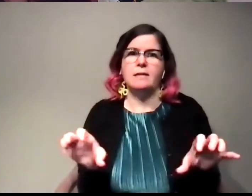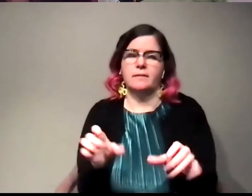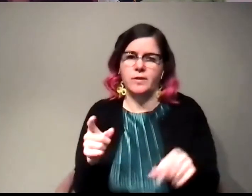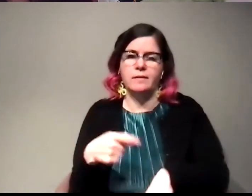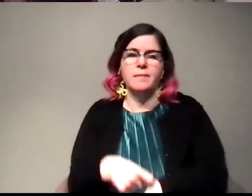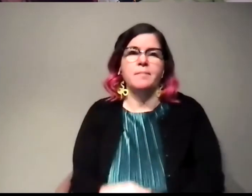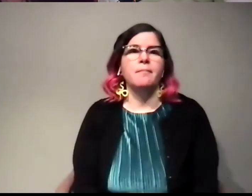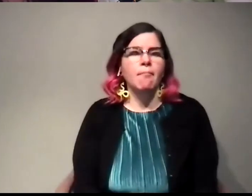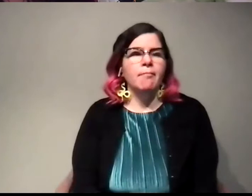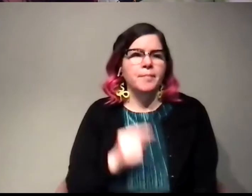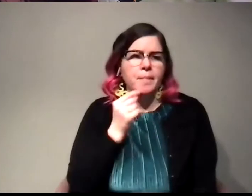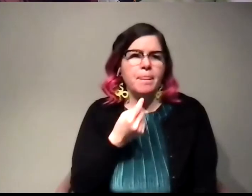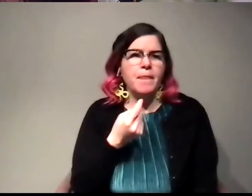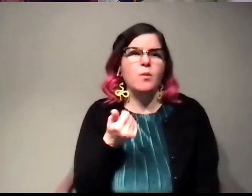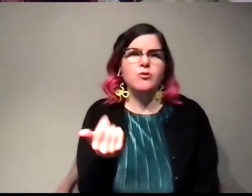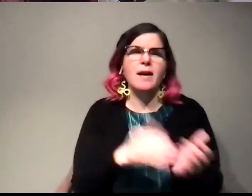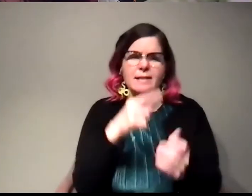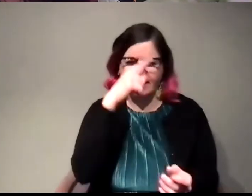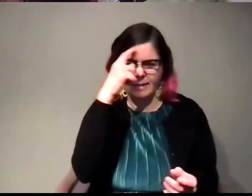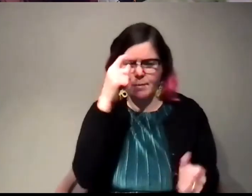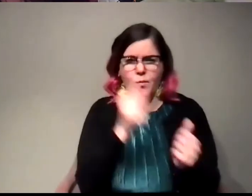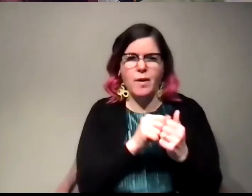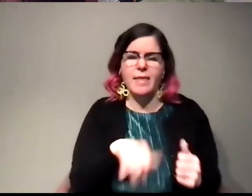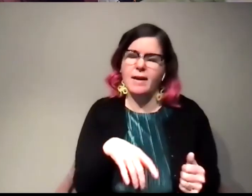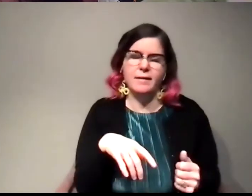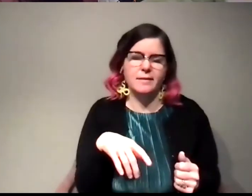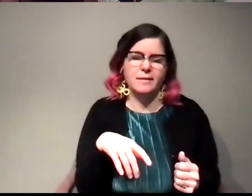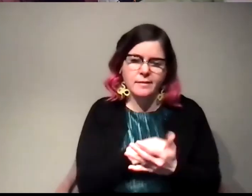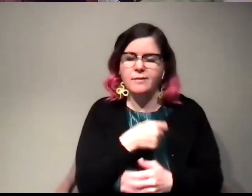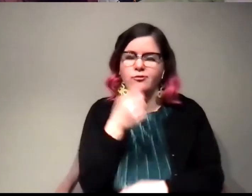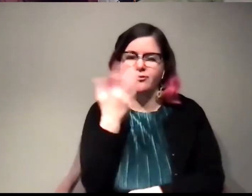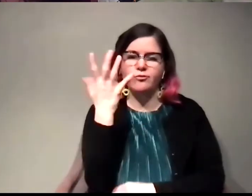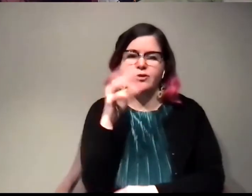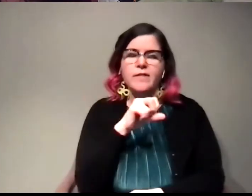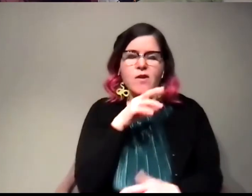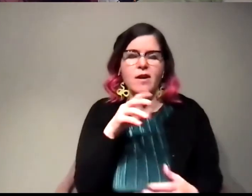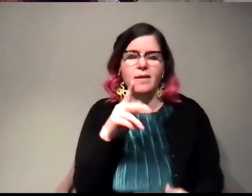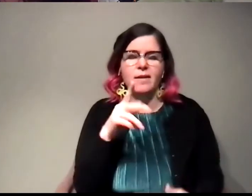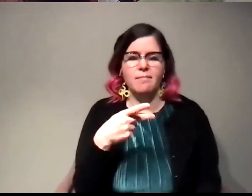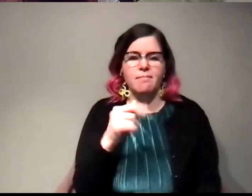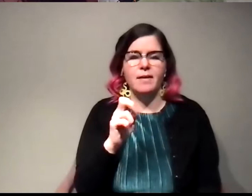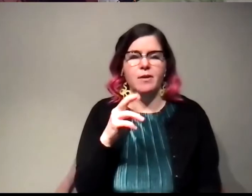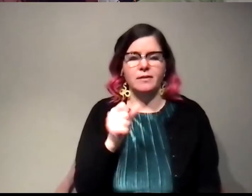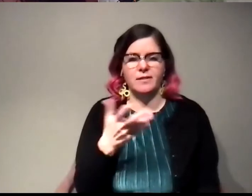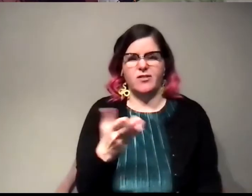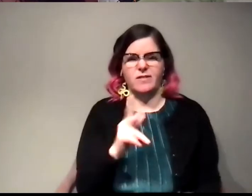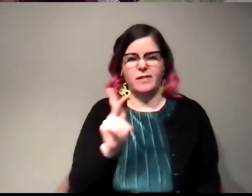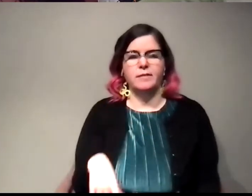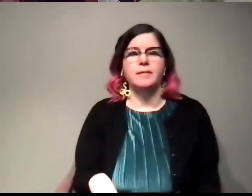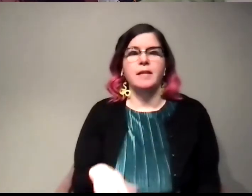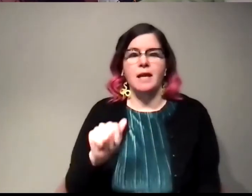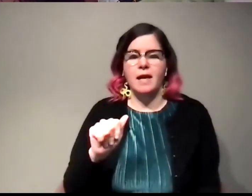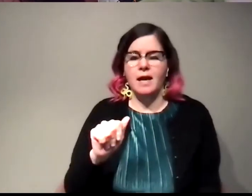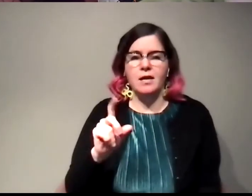cool. I'll try again this summer with that darn tree frog in the Pine Barrens. Adriani would like to know,